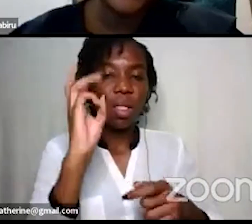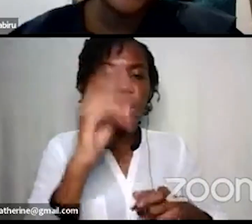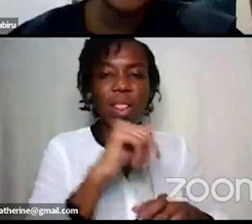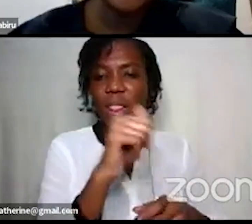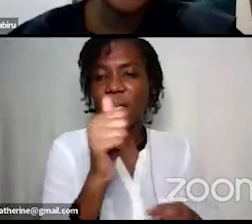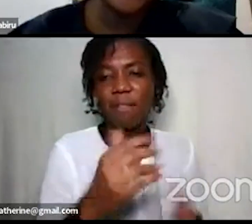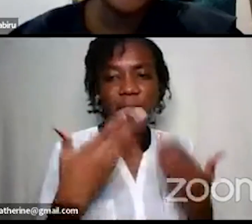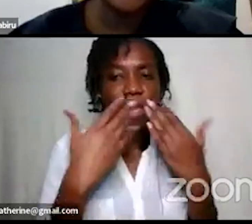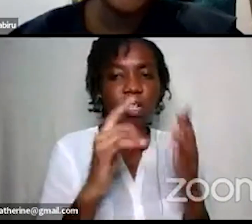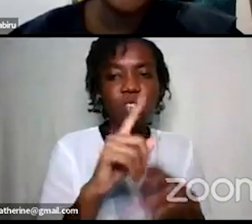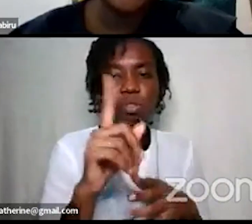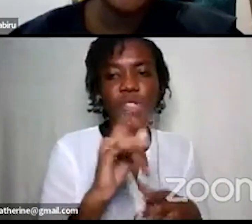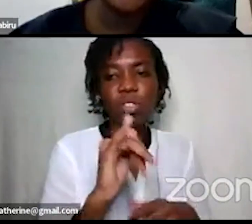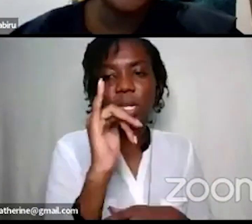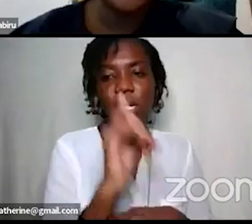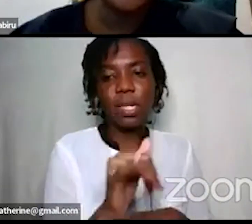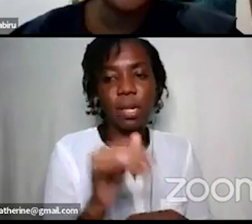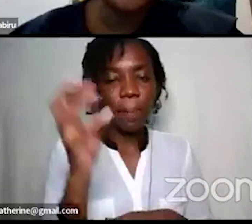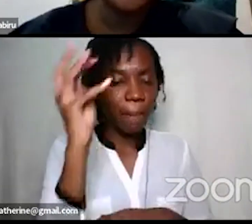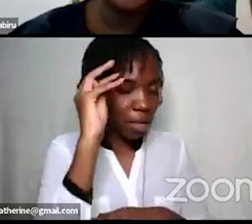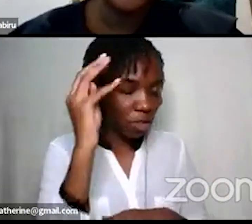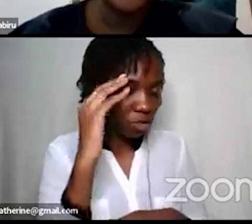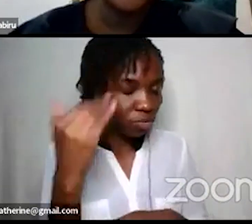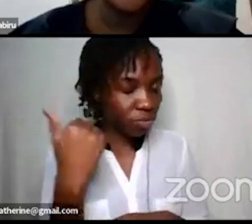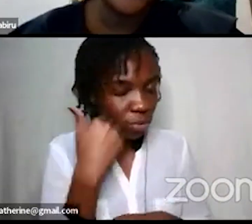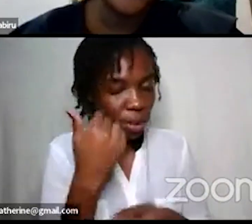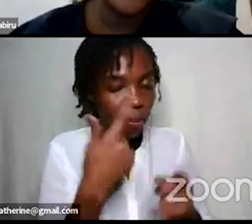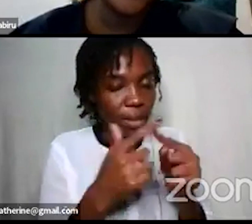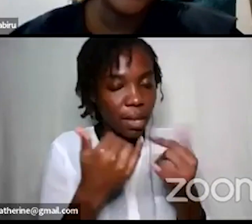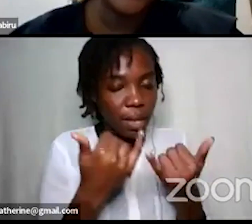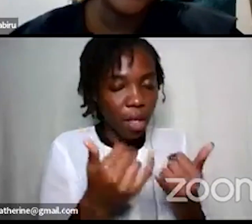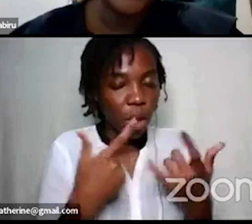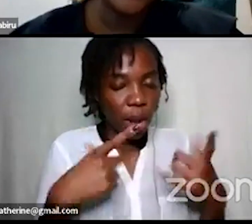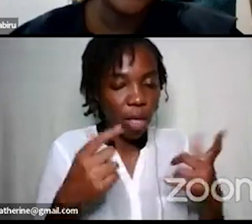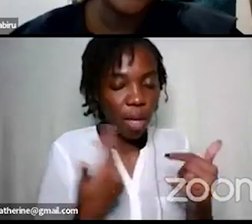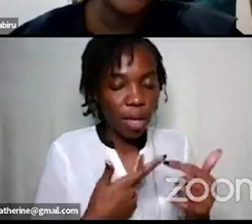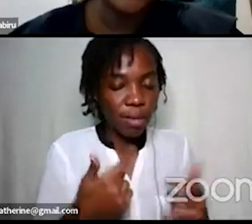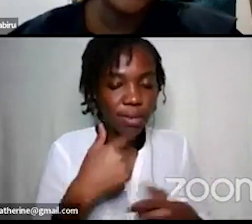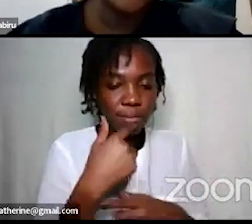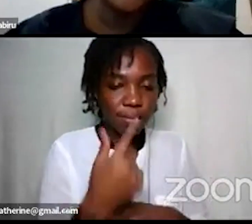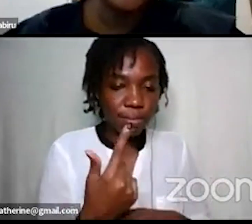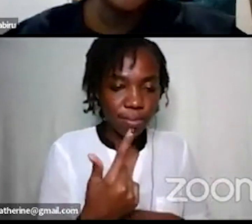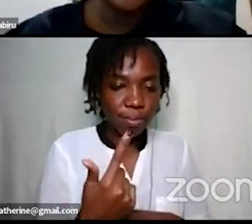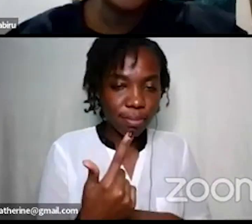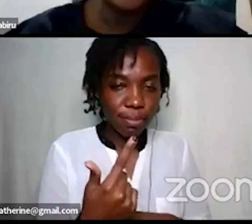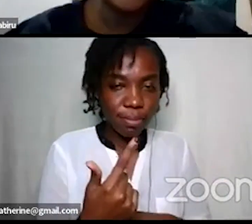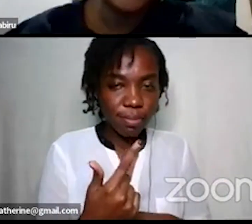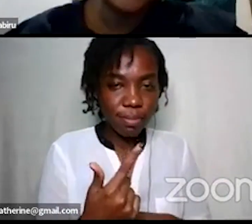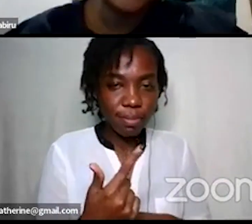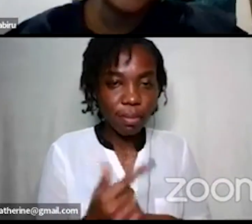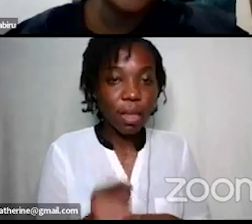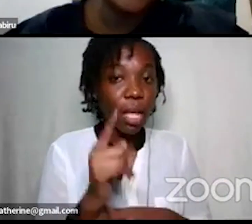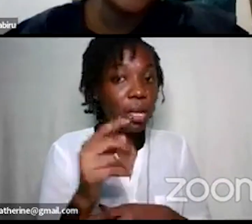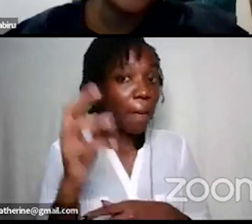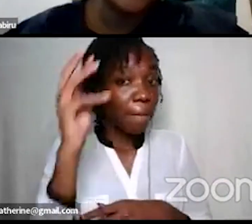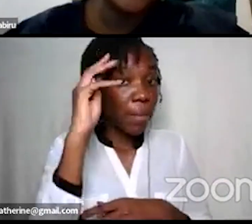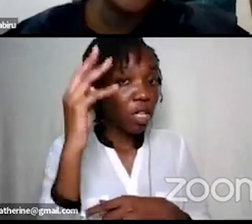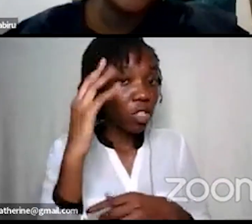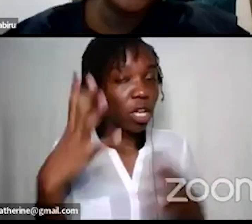questions on mental illnesses, but at this point, allow us to say this. This